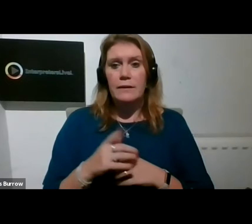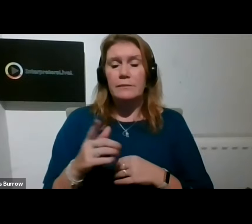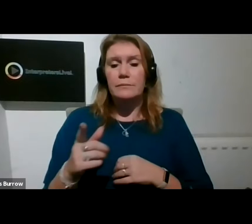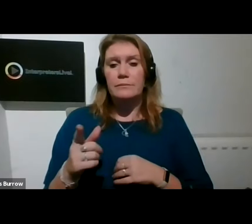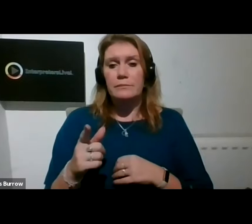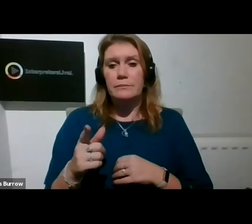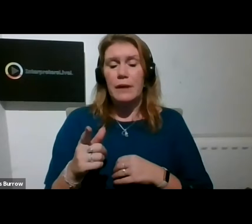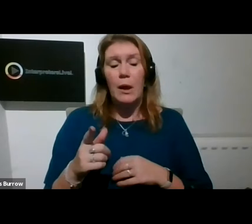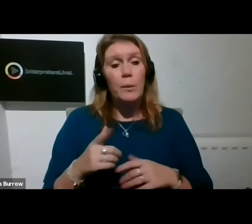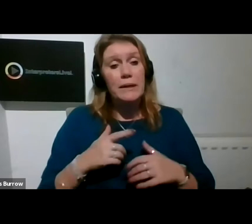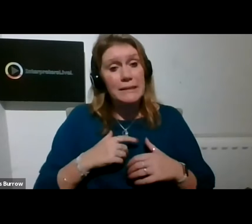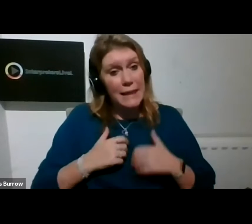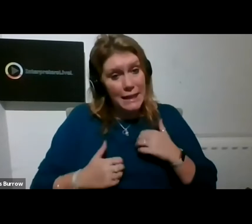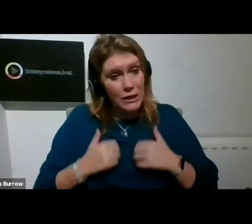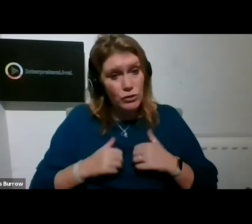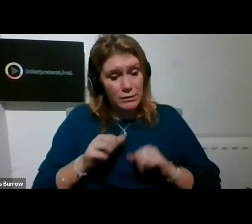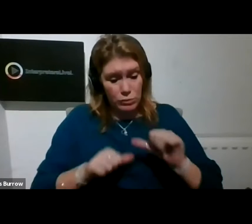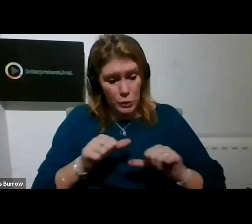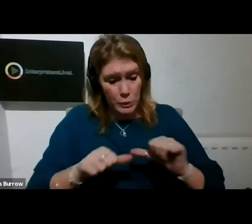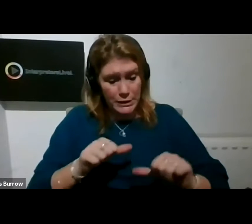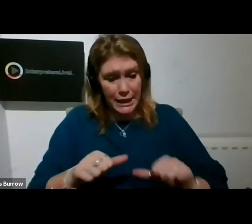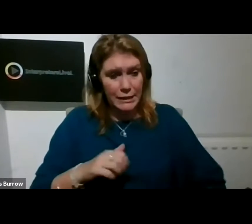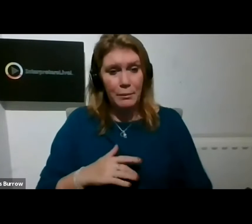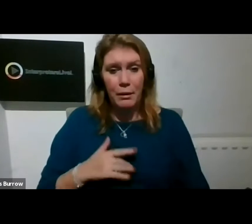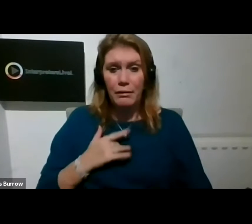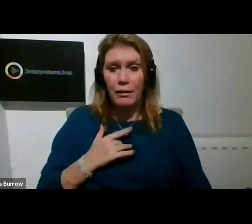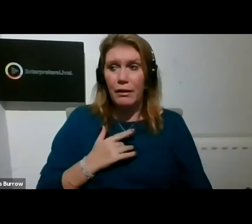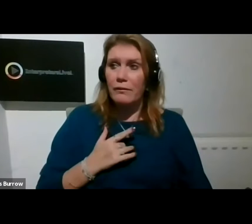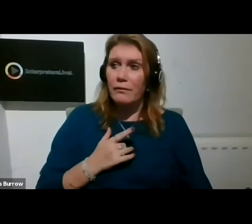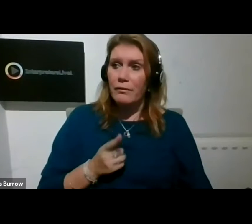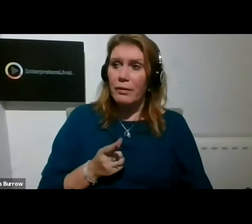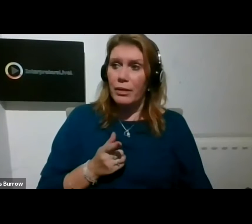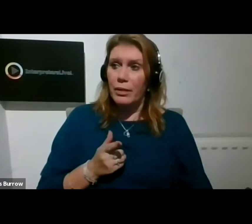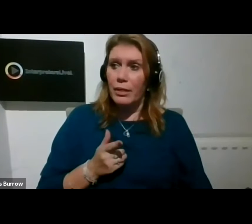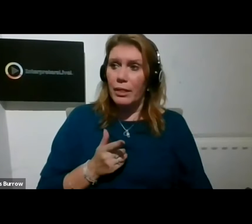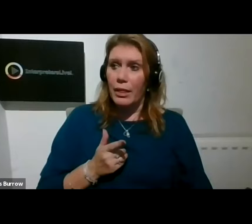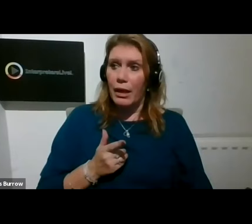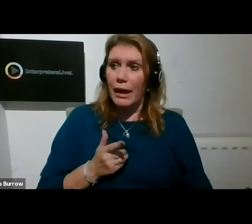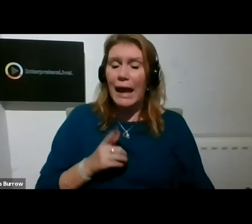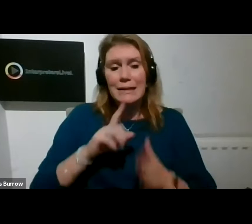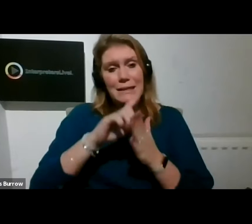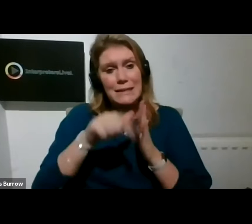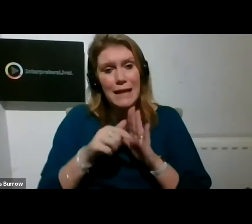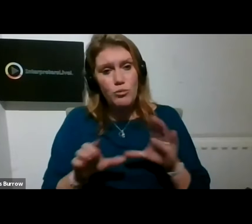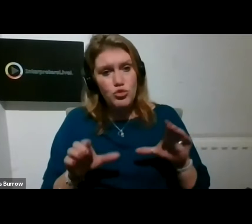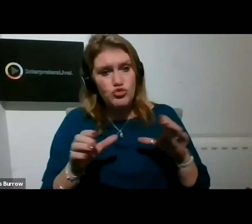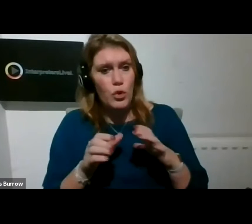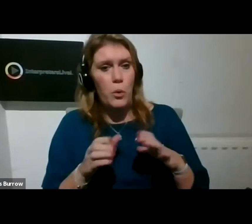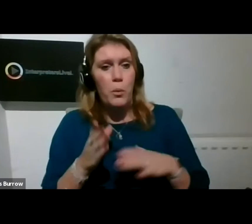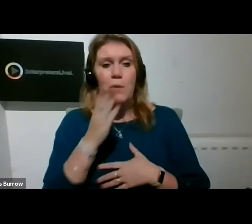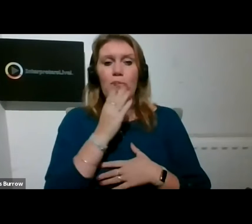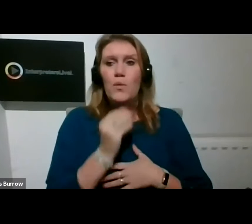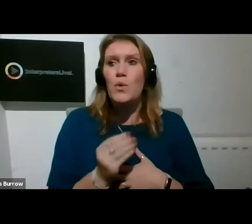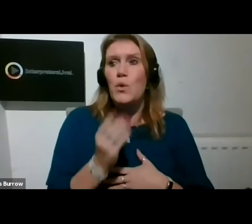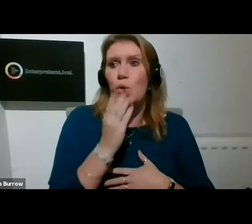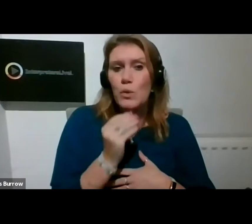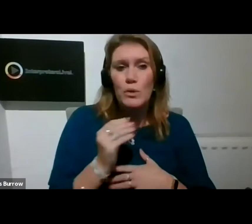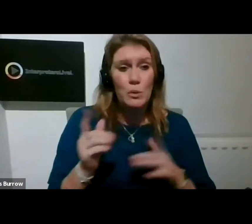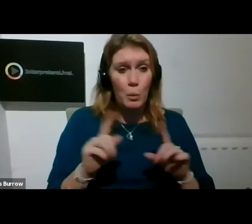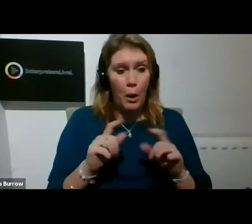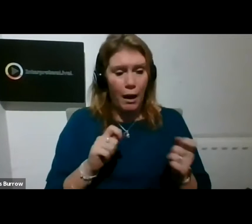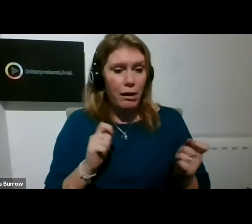people, we were more used to the idea of adapting than a lot of